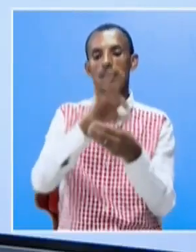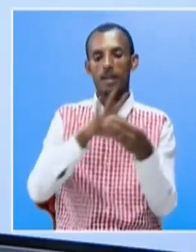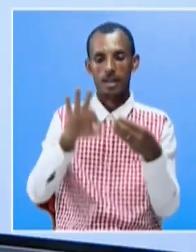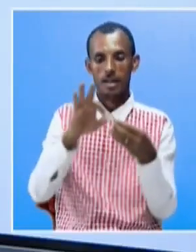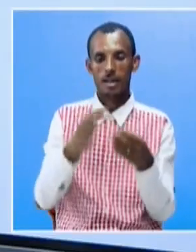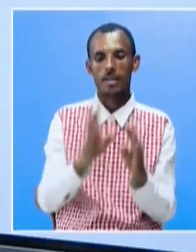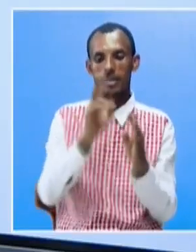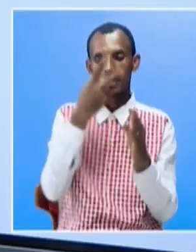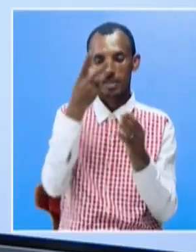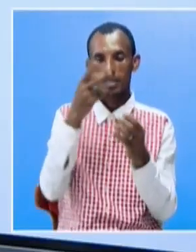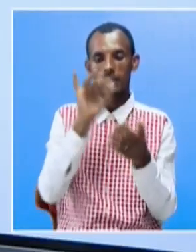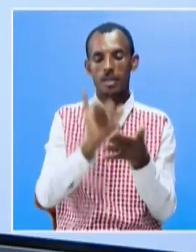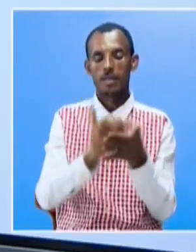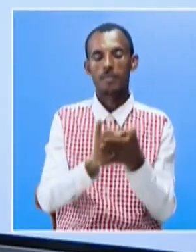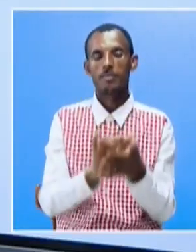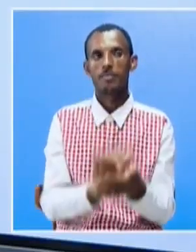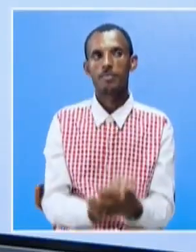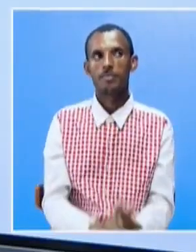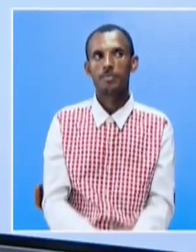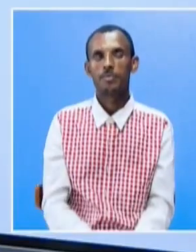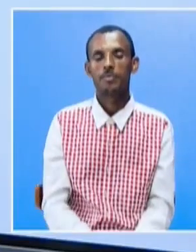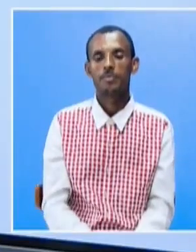that.